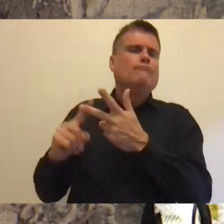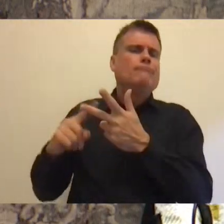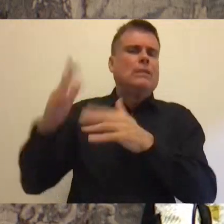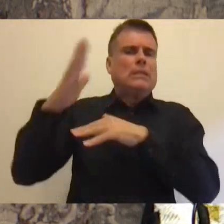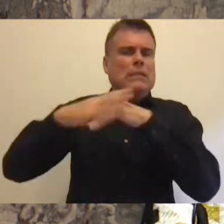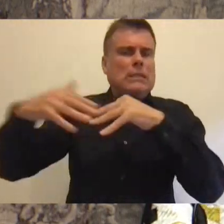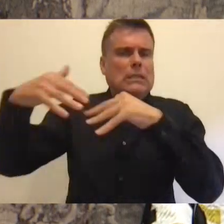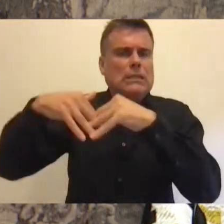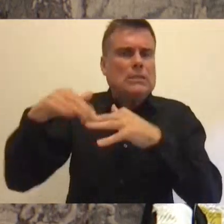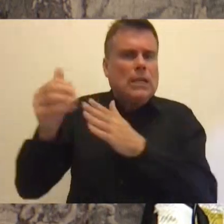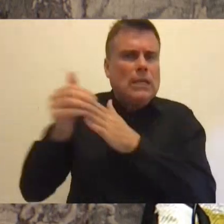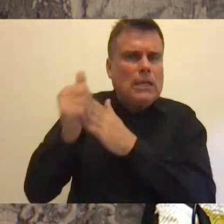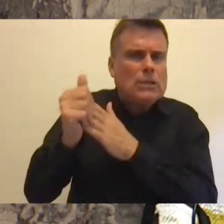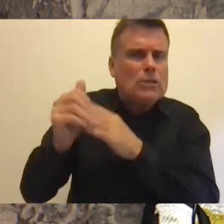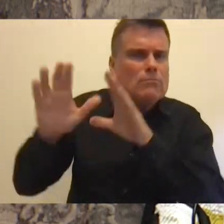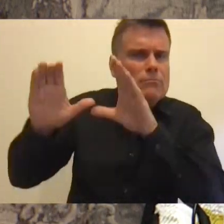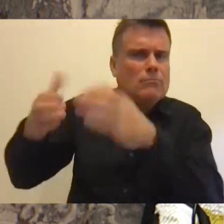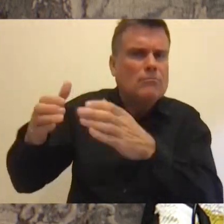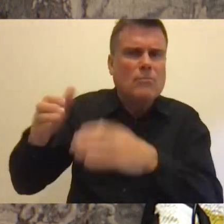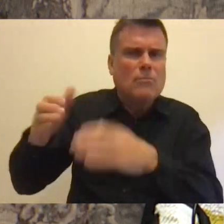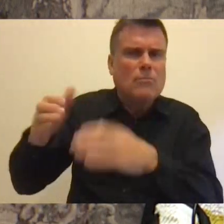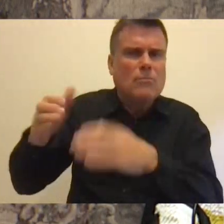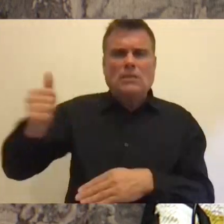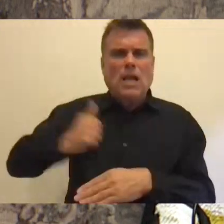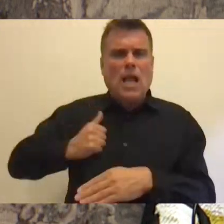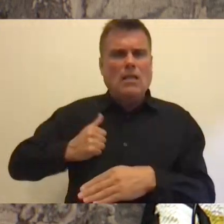This is identity politics again.